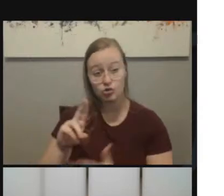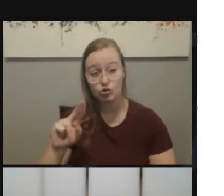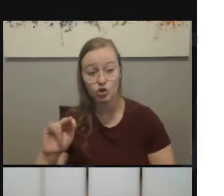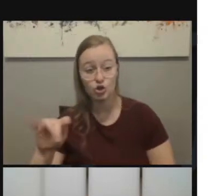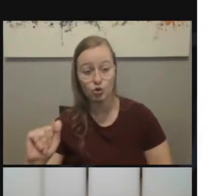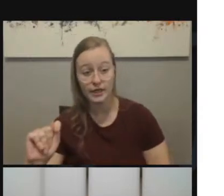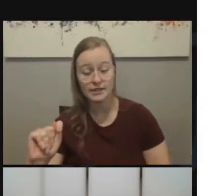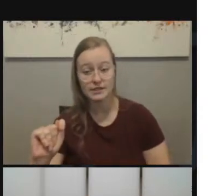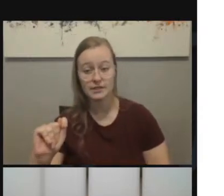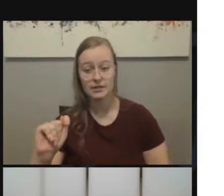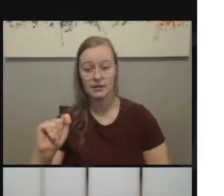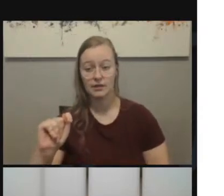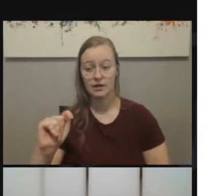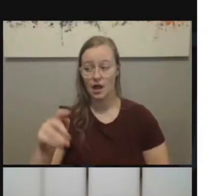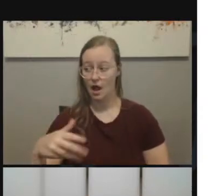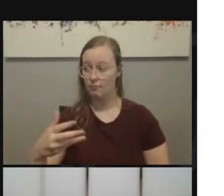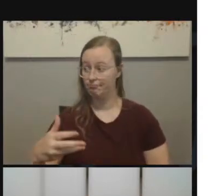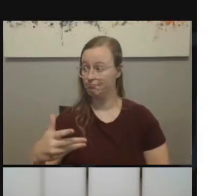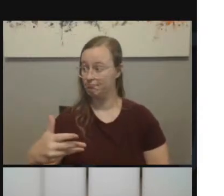of